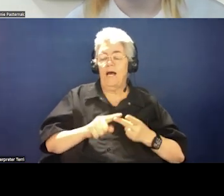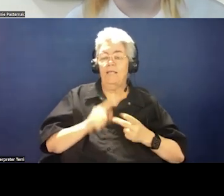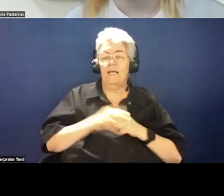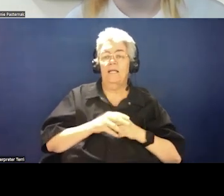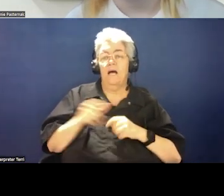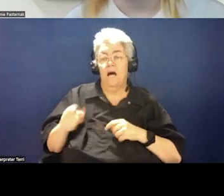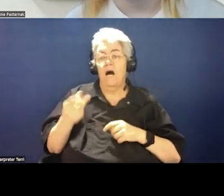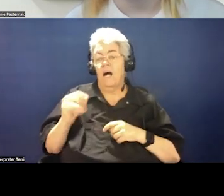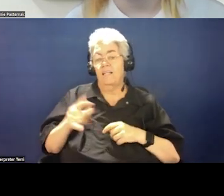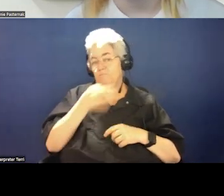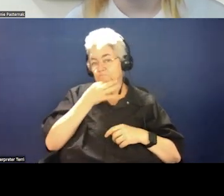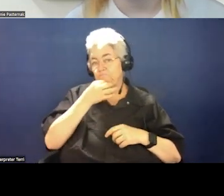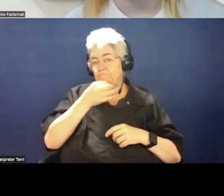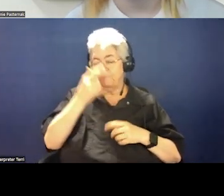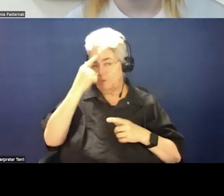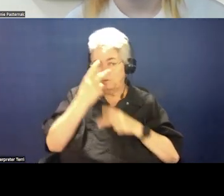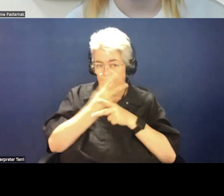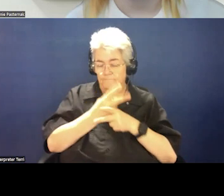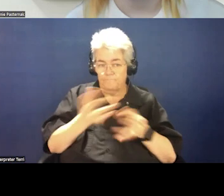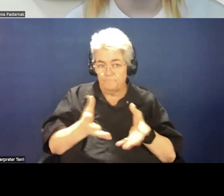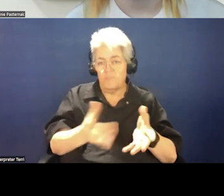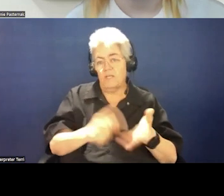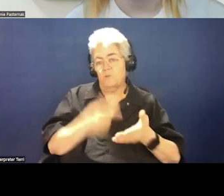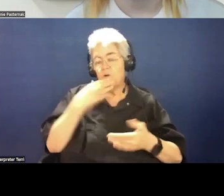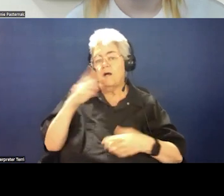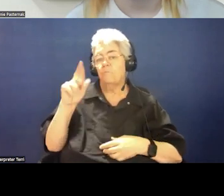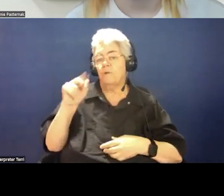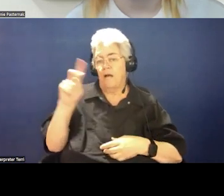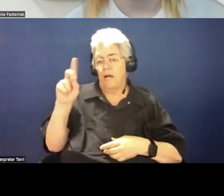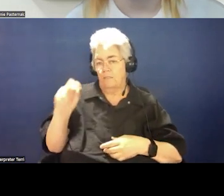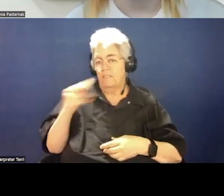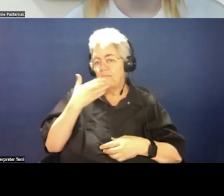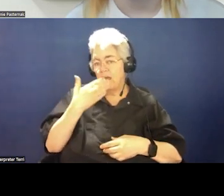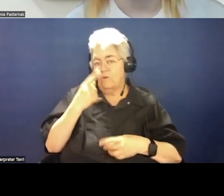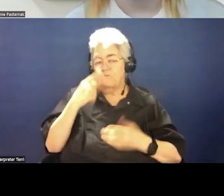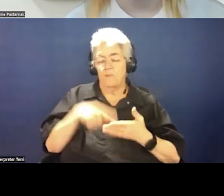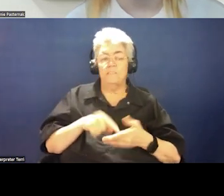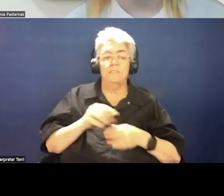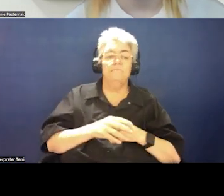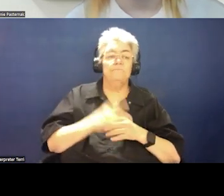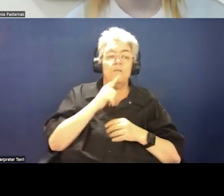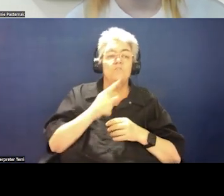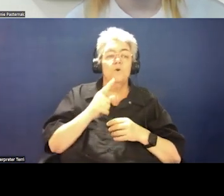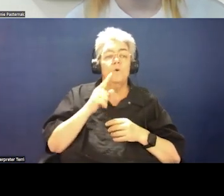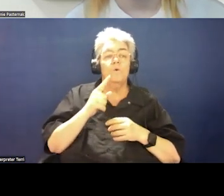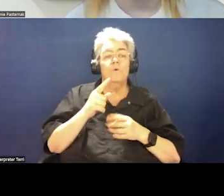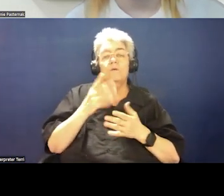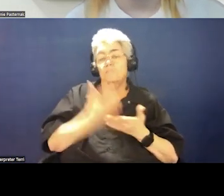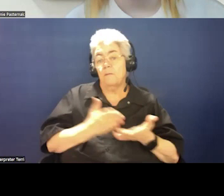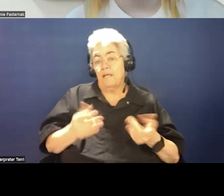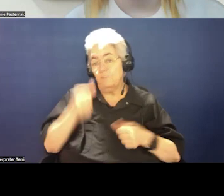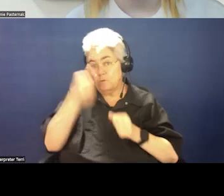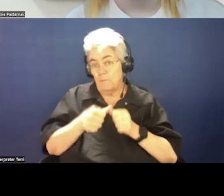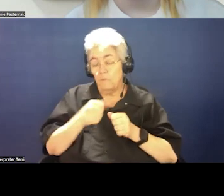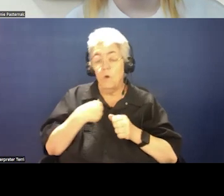really been pushing these efforts forward. So thank you, Brandon. Just some key takeaways, familiarity, we have a long way